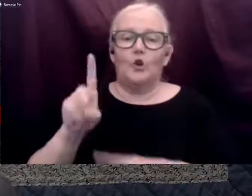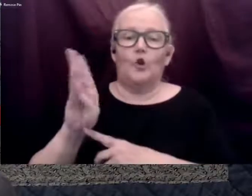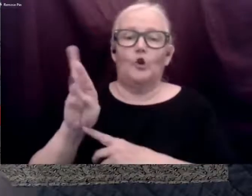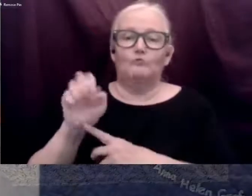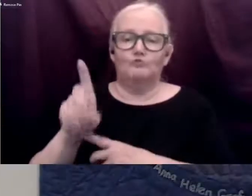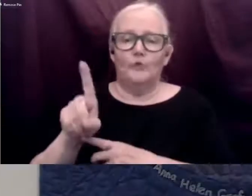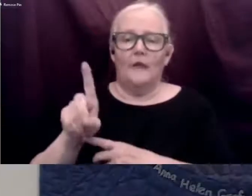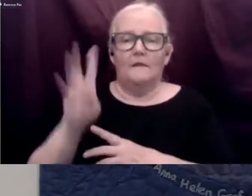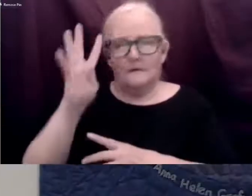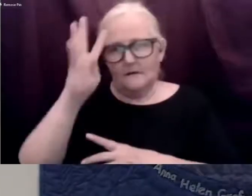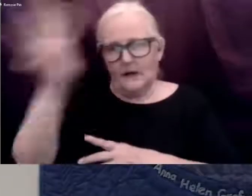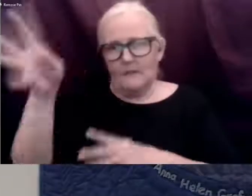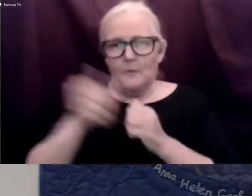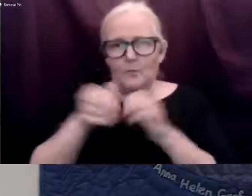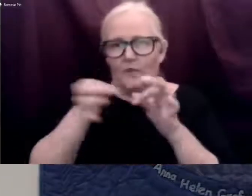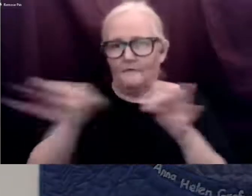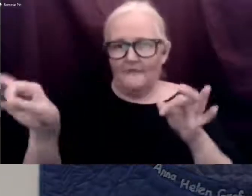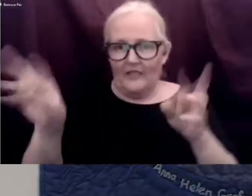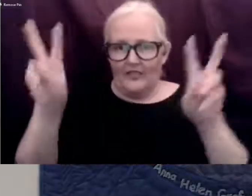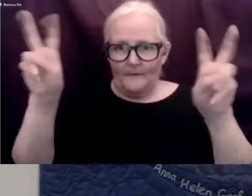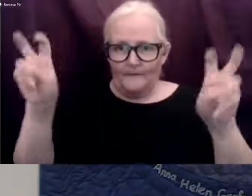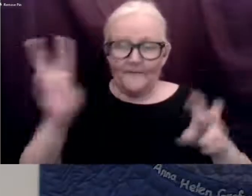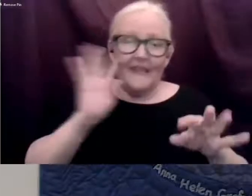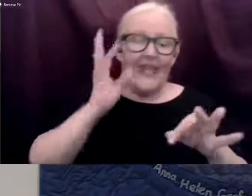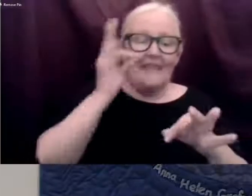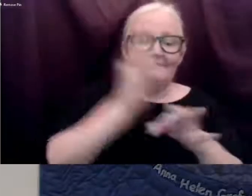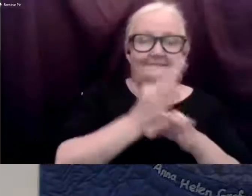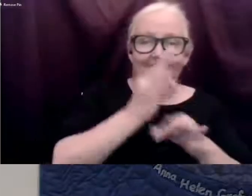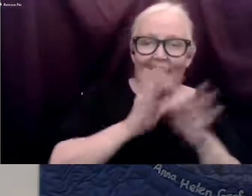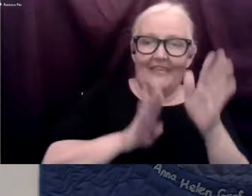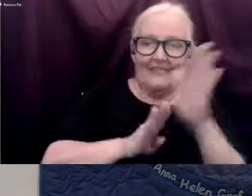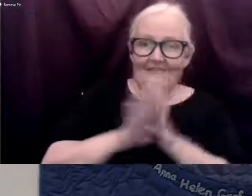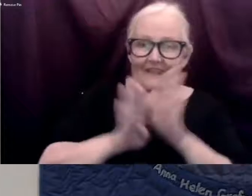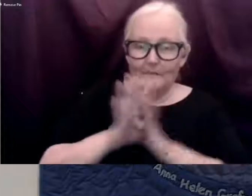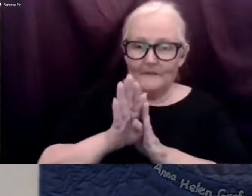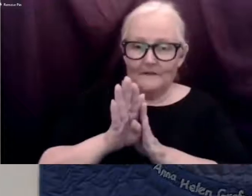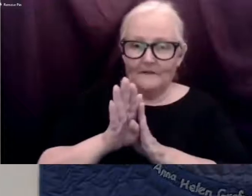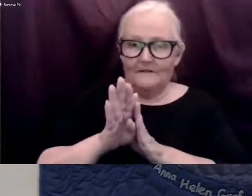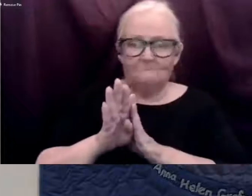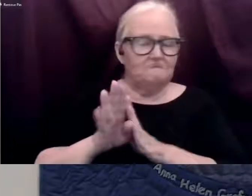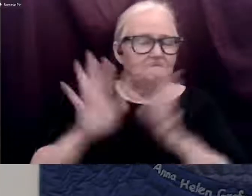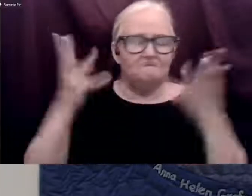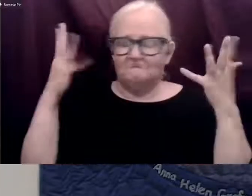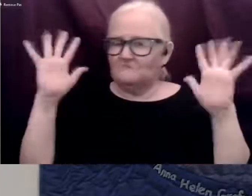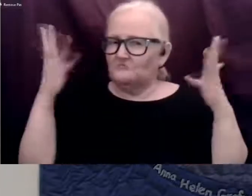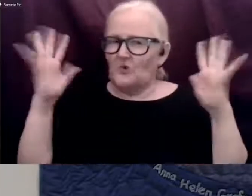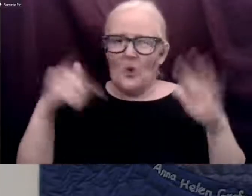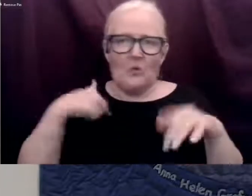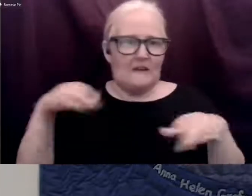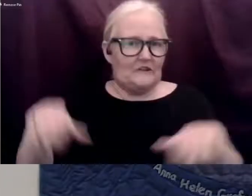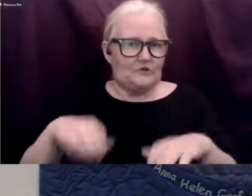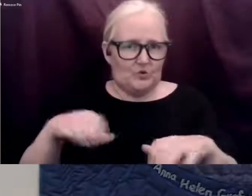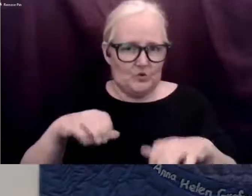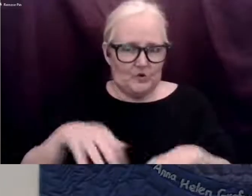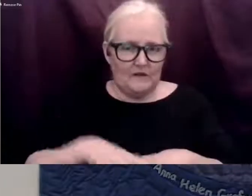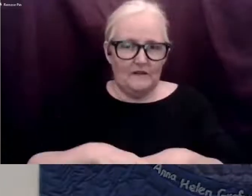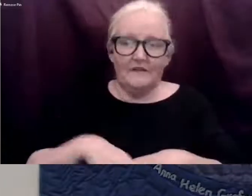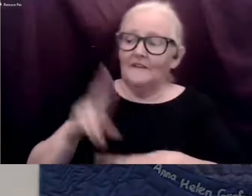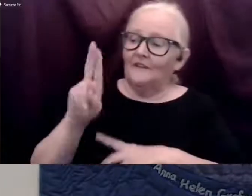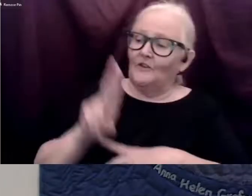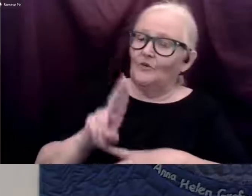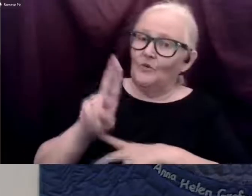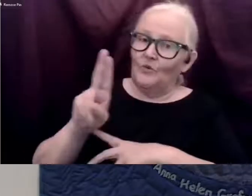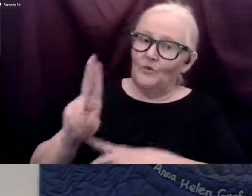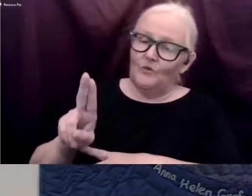faith development is all we do. Unitarian Universalism is all we